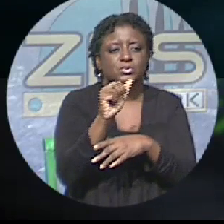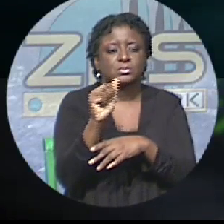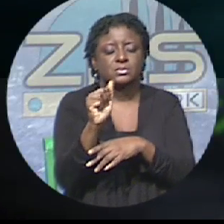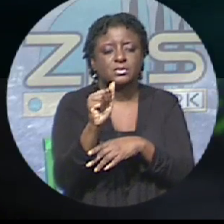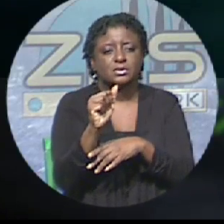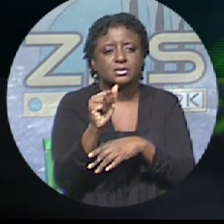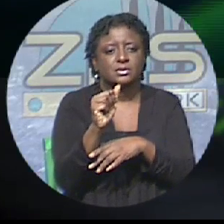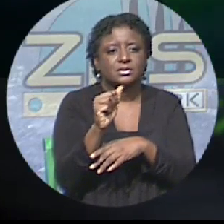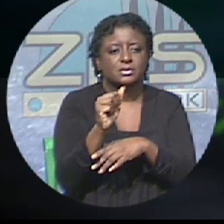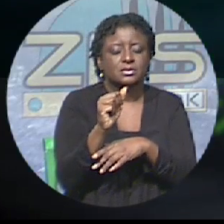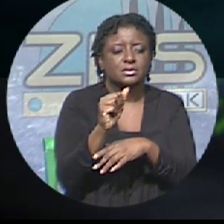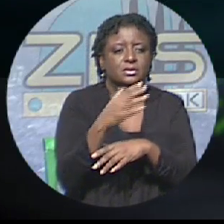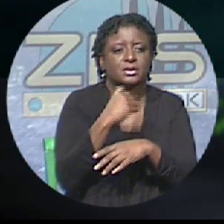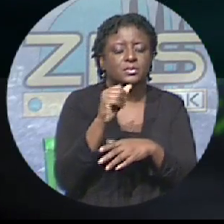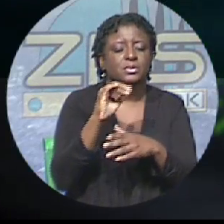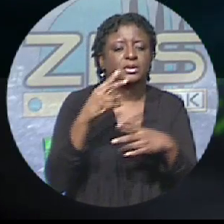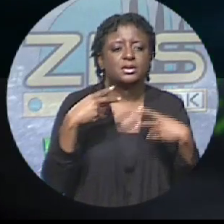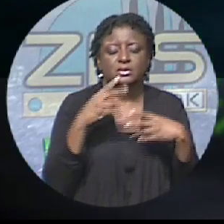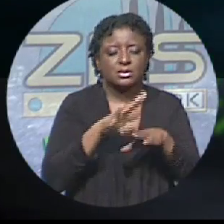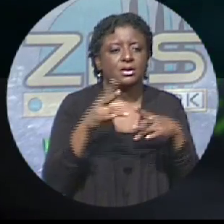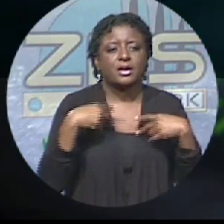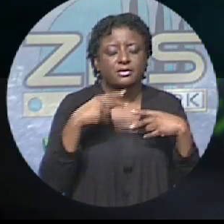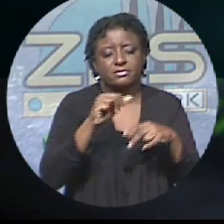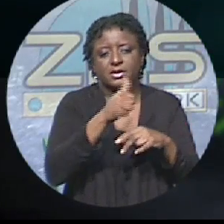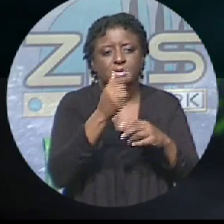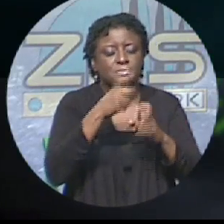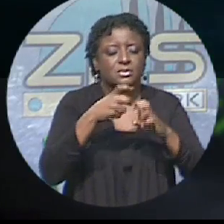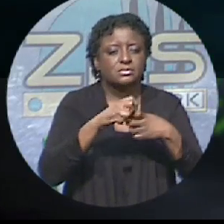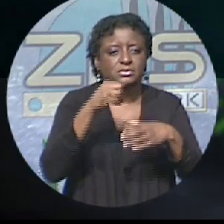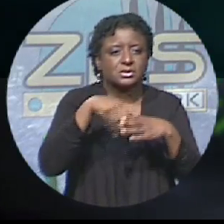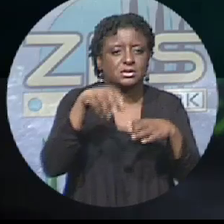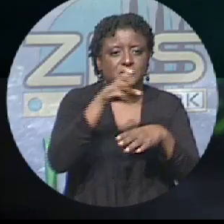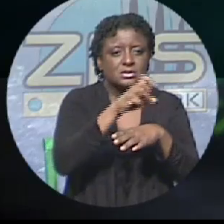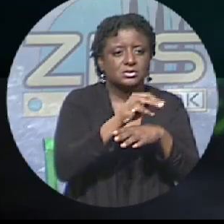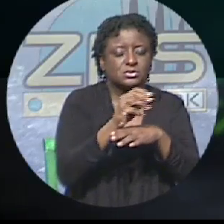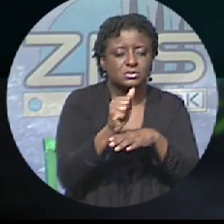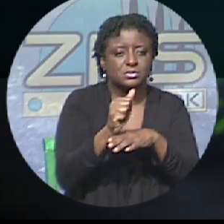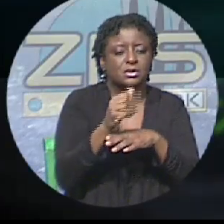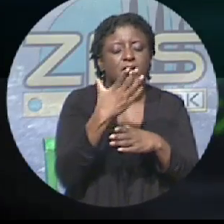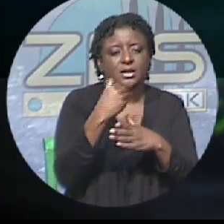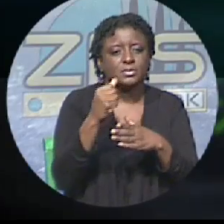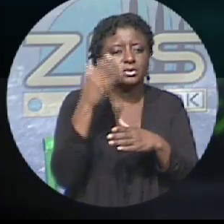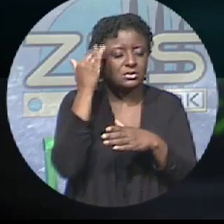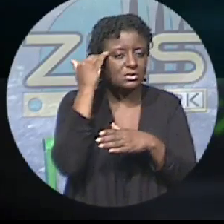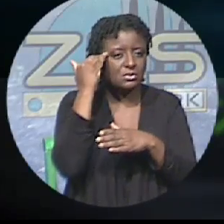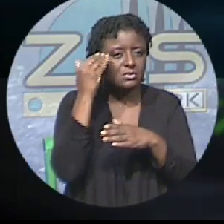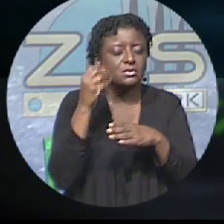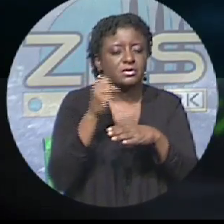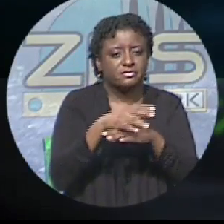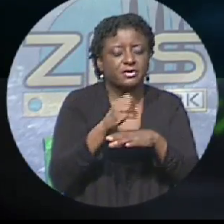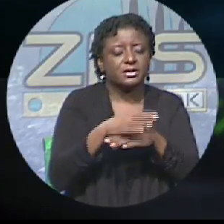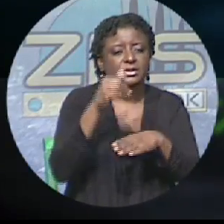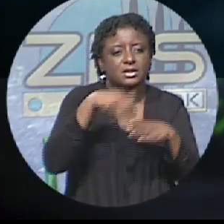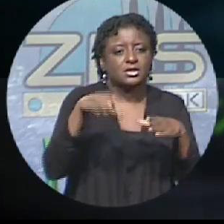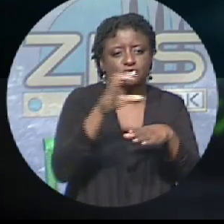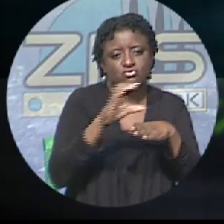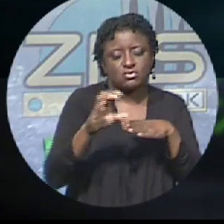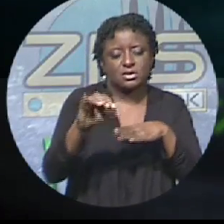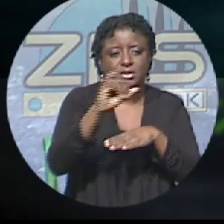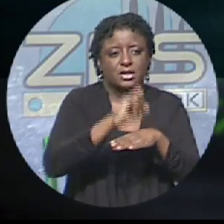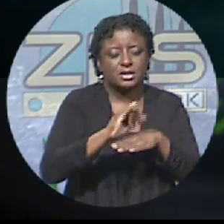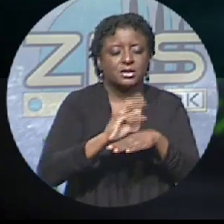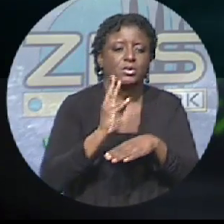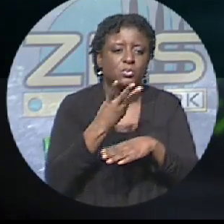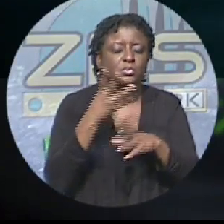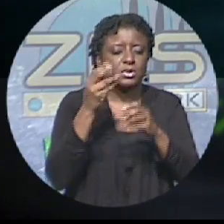that many problems in Exuma. Major islands that are being affected are in Cricket Island, where we would have lost the roof for